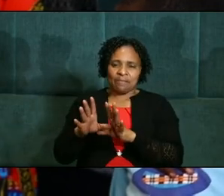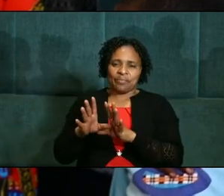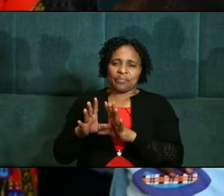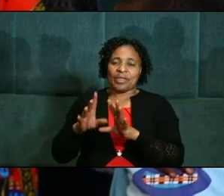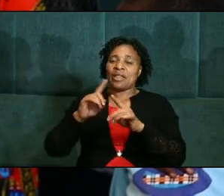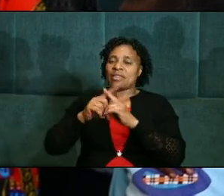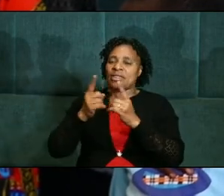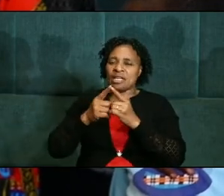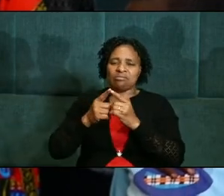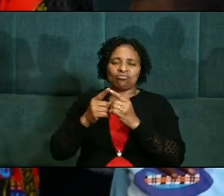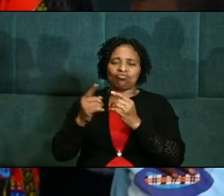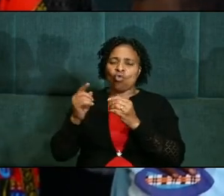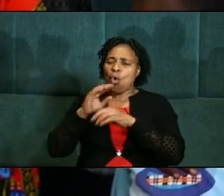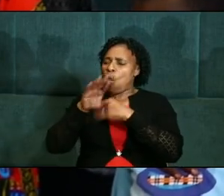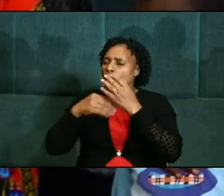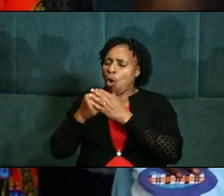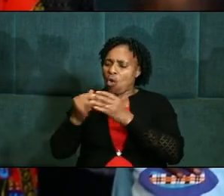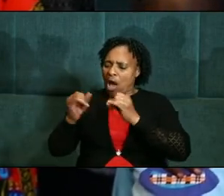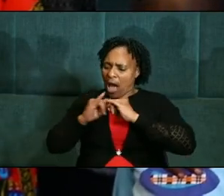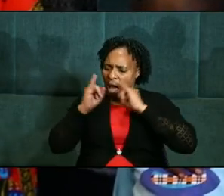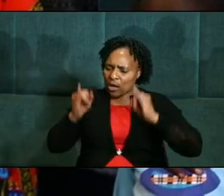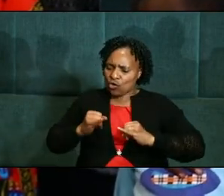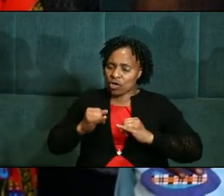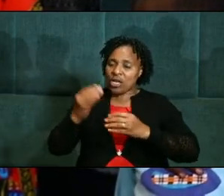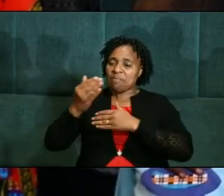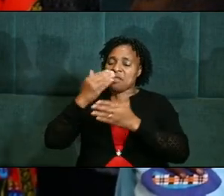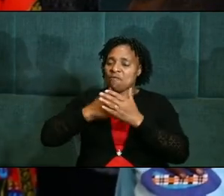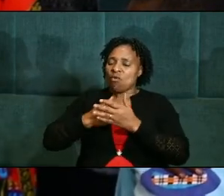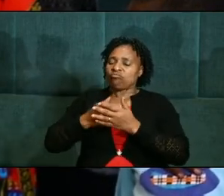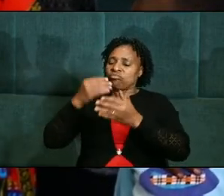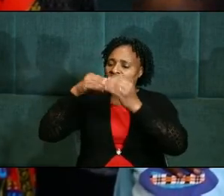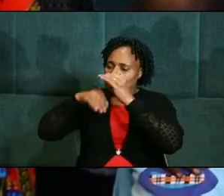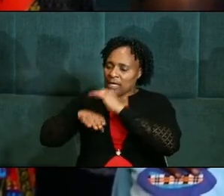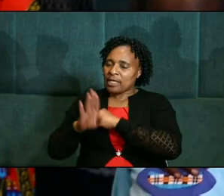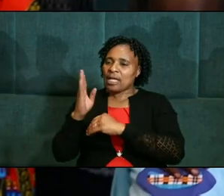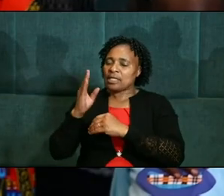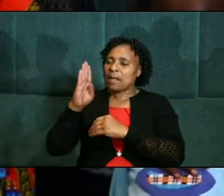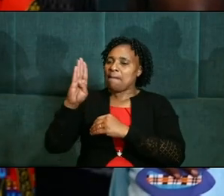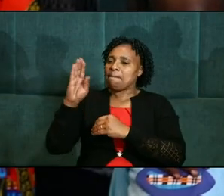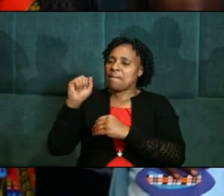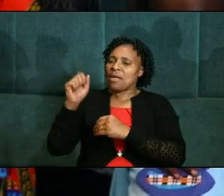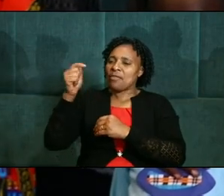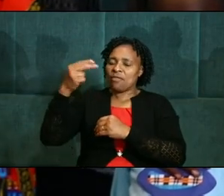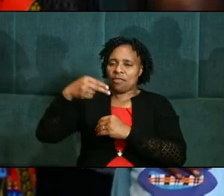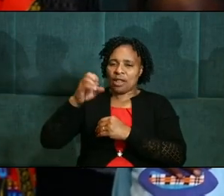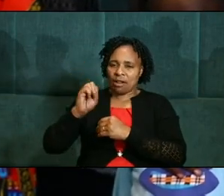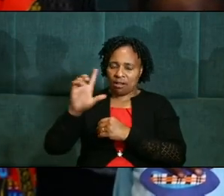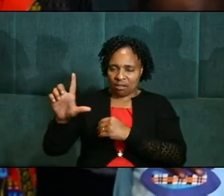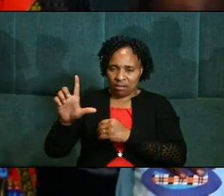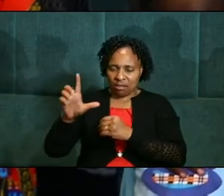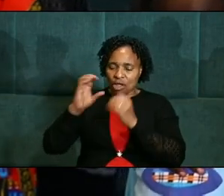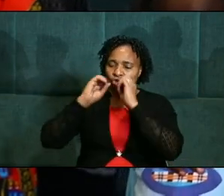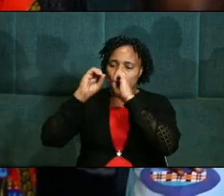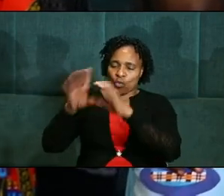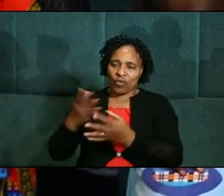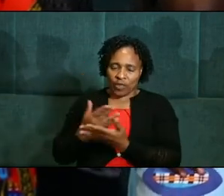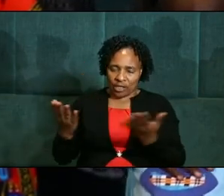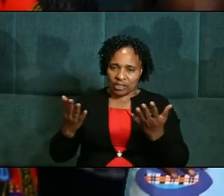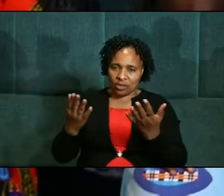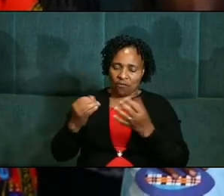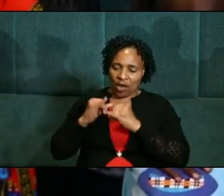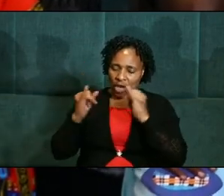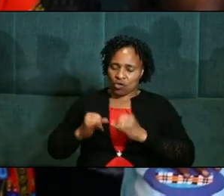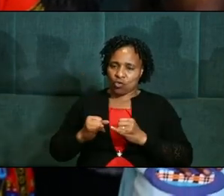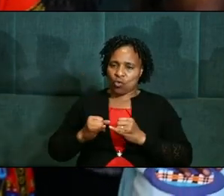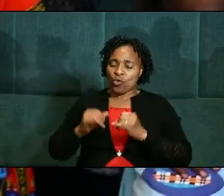And they cast all the idols before they came to Bethel. Amen. And this week, Father, you have